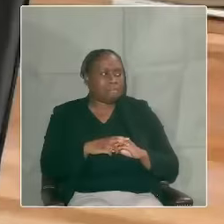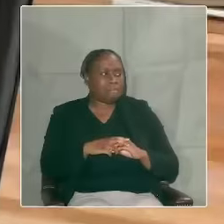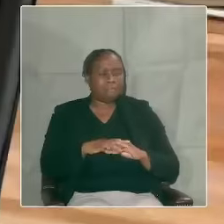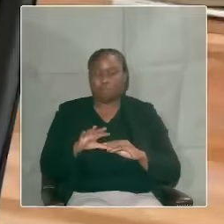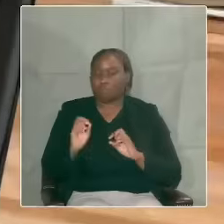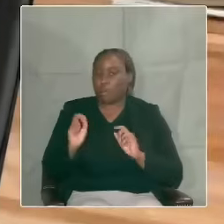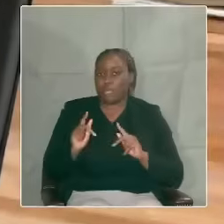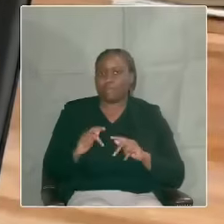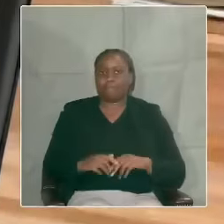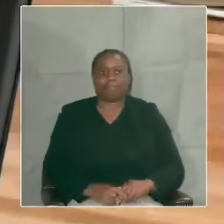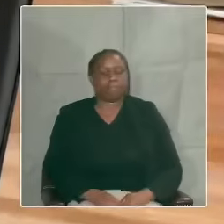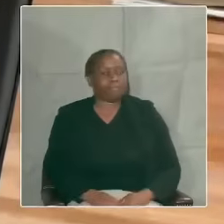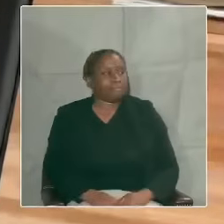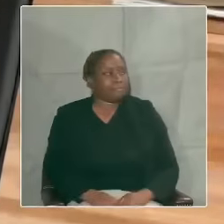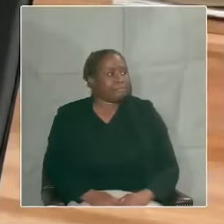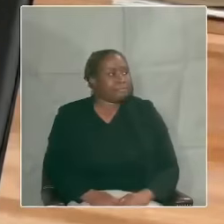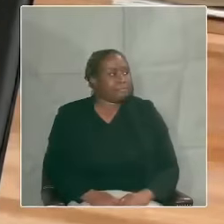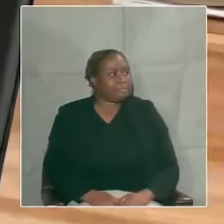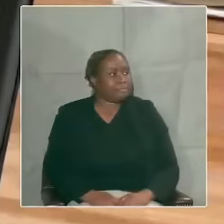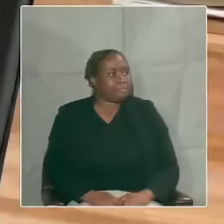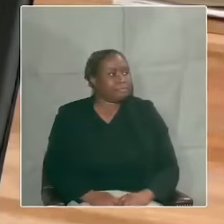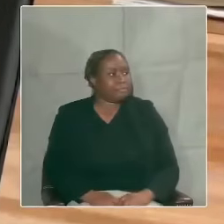Okay.